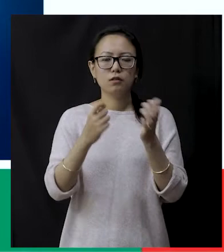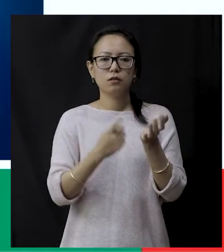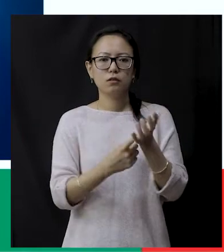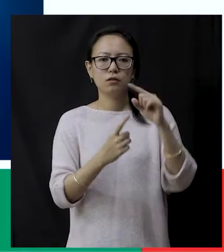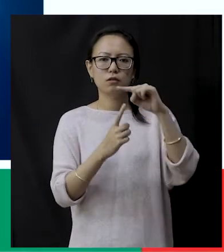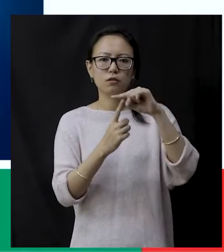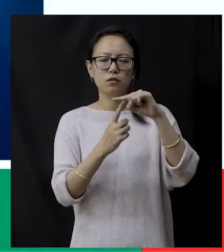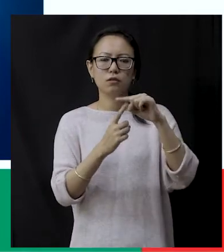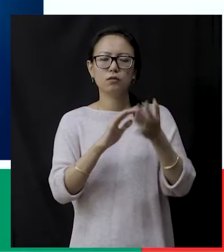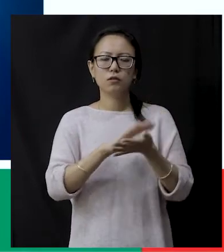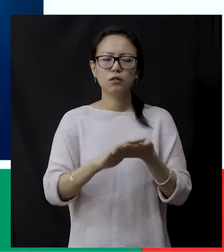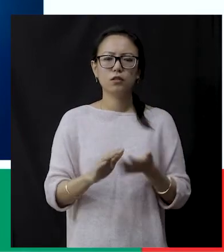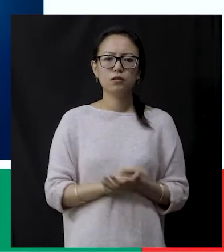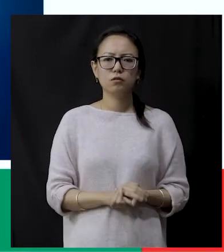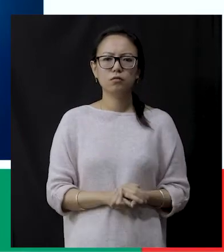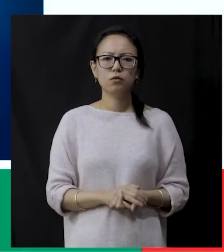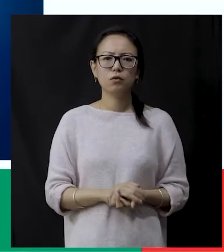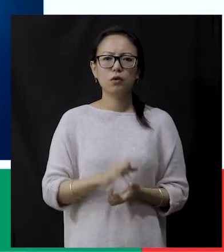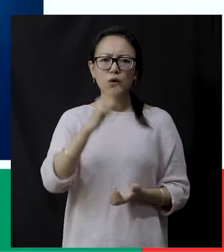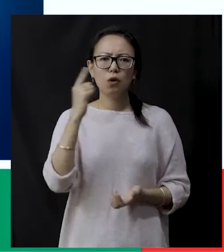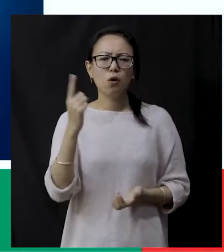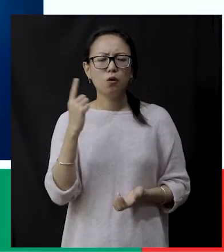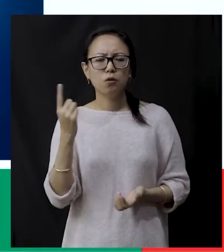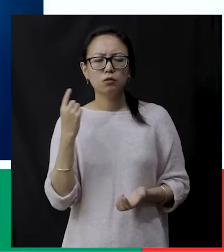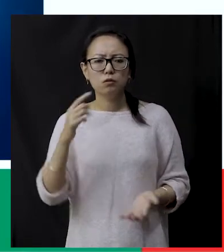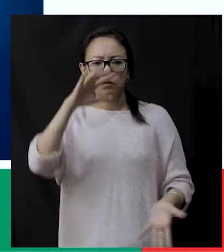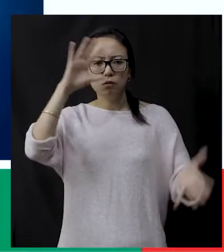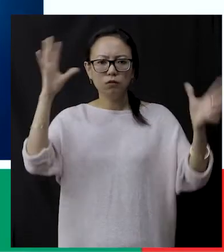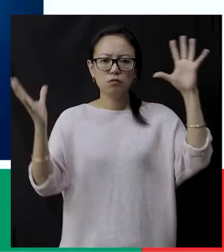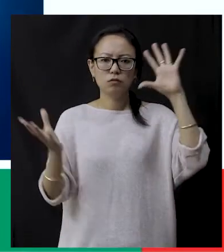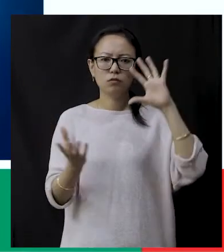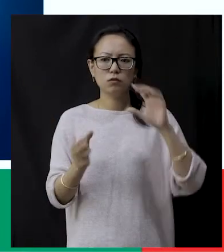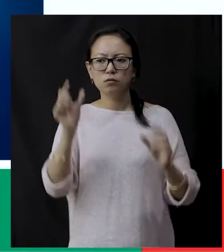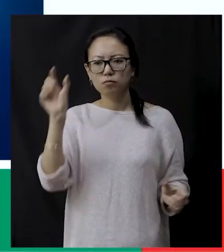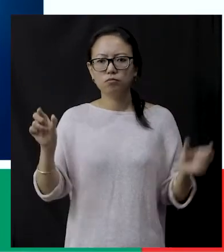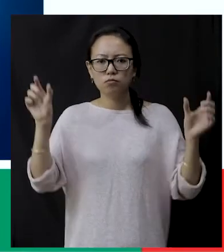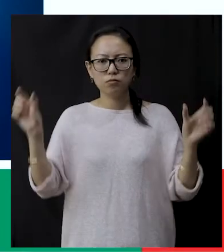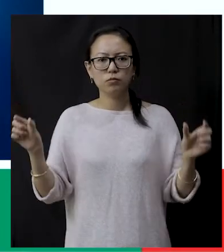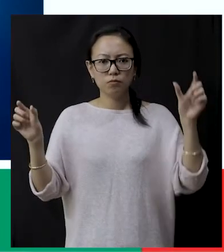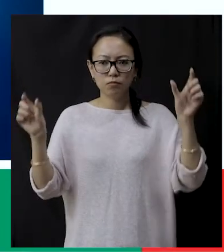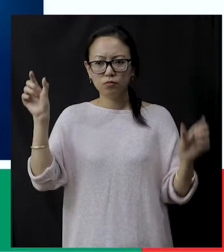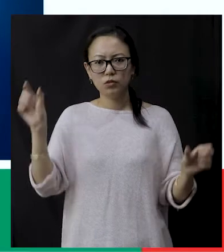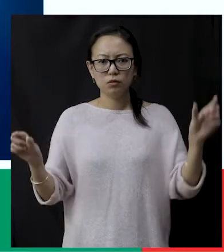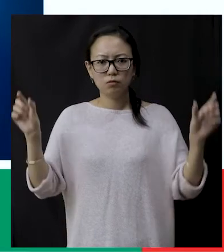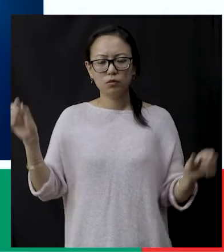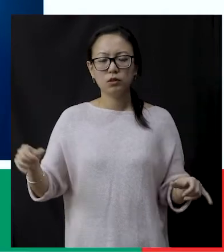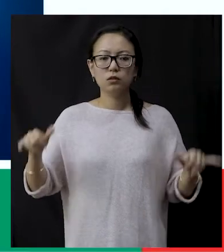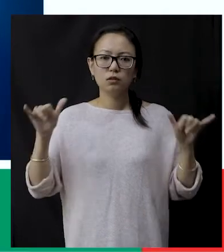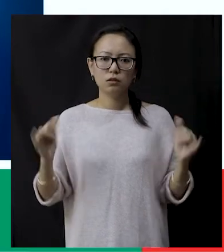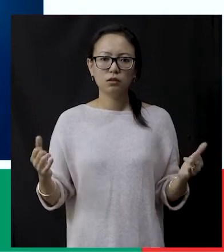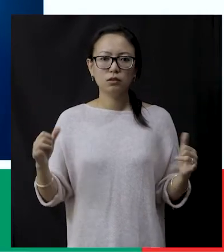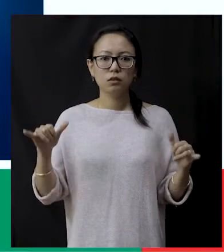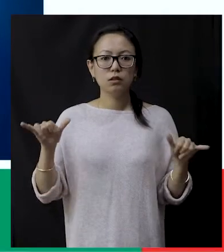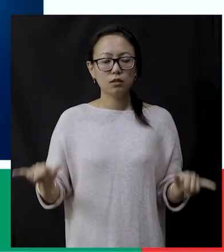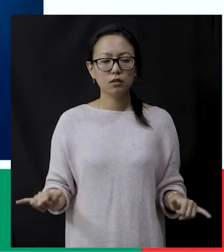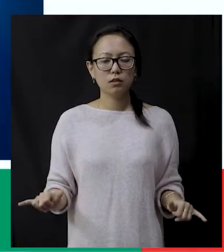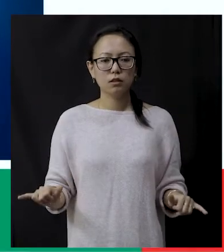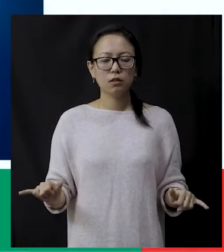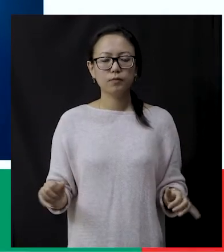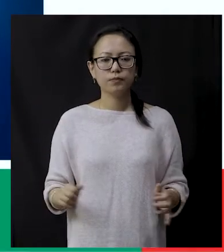exists. Where the Earth is the only place where you'll find animals, human